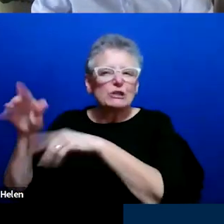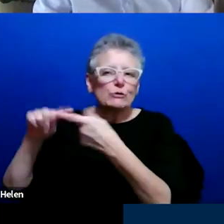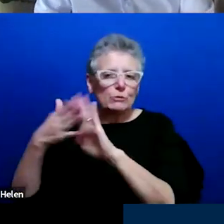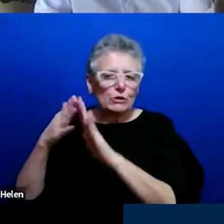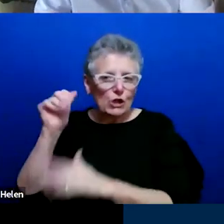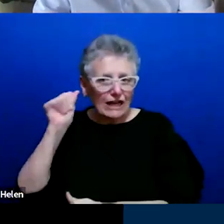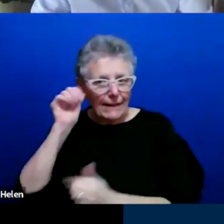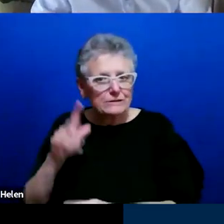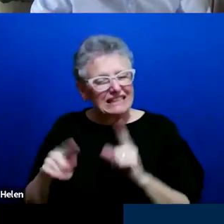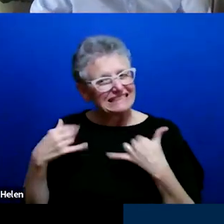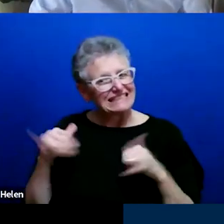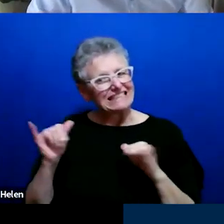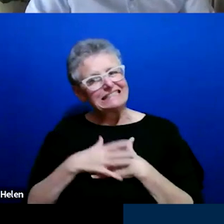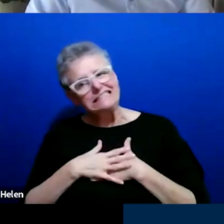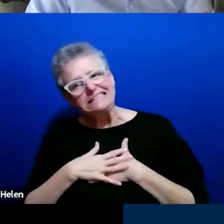still,